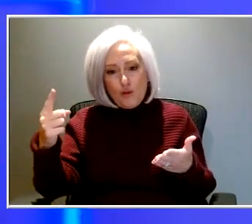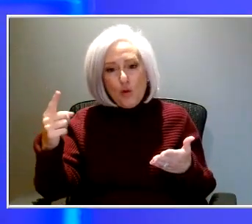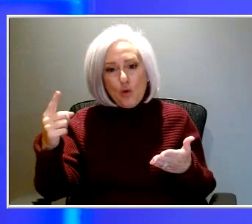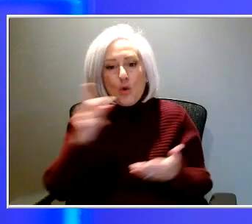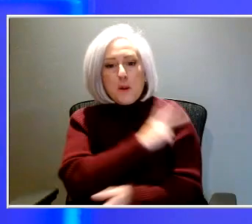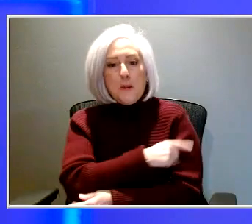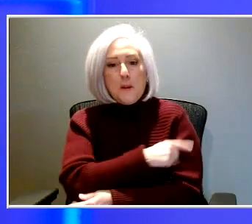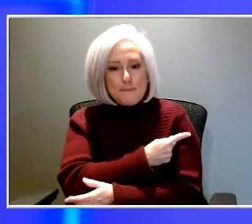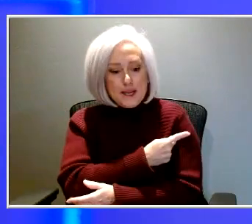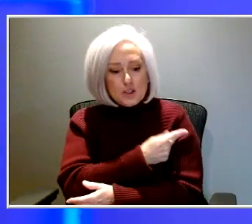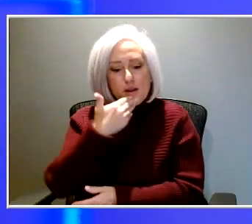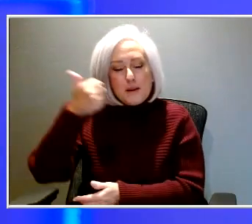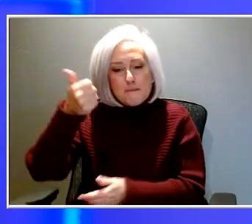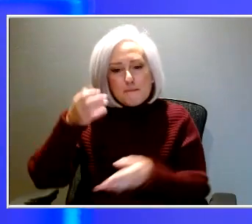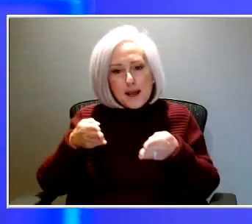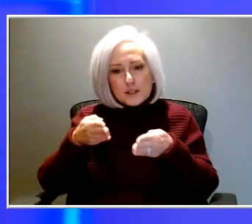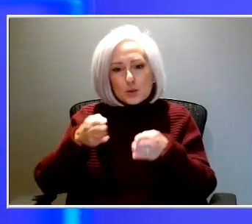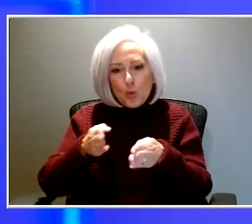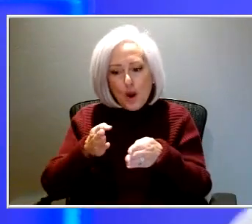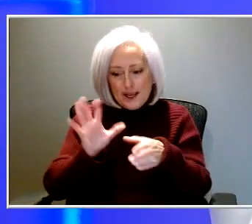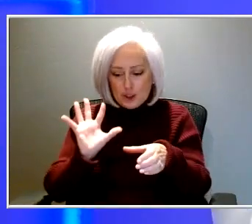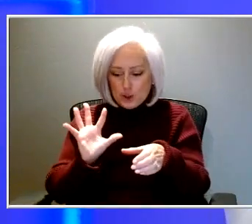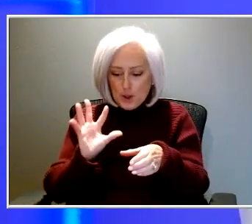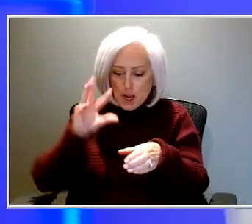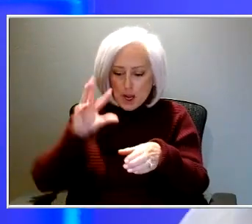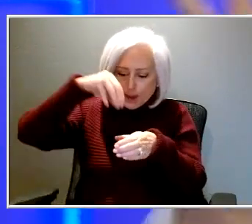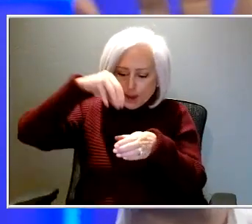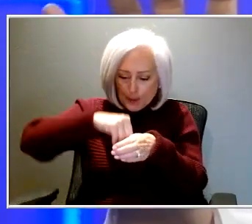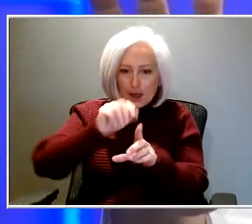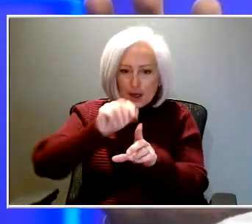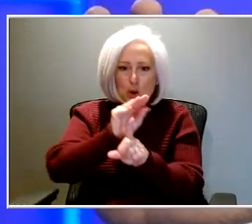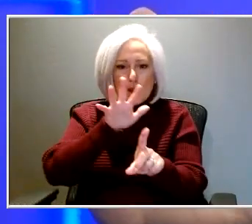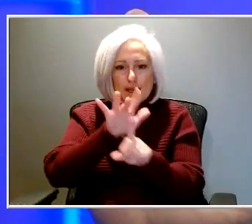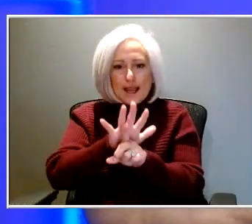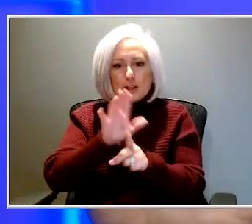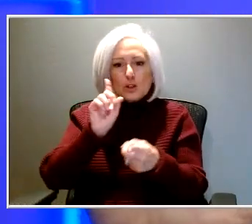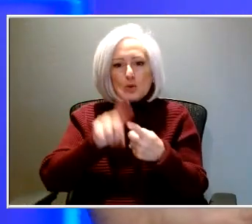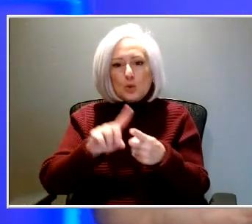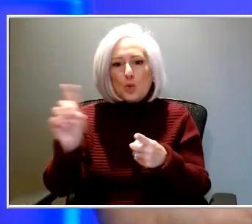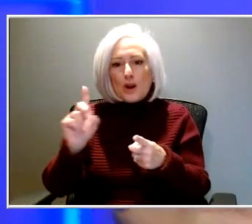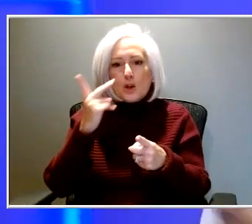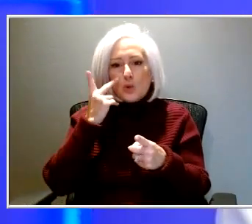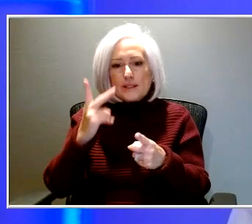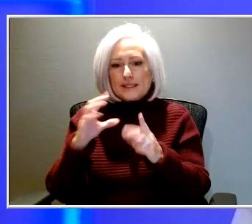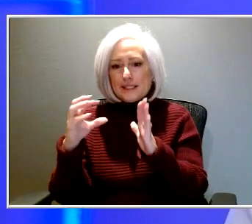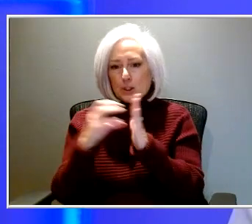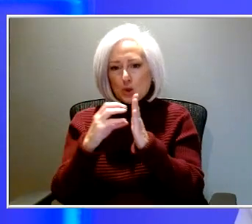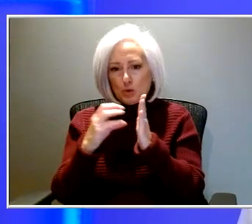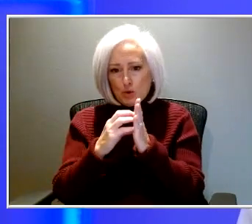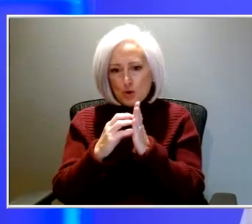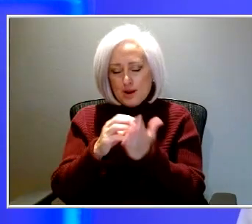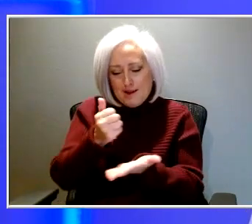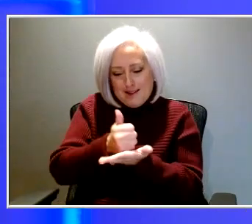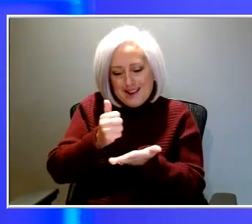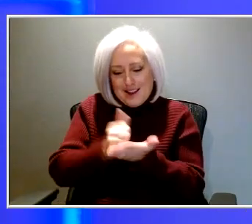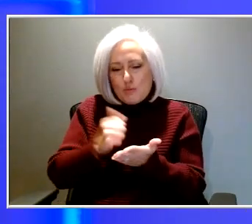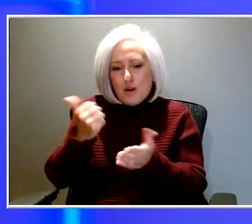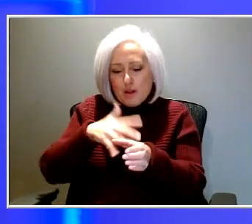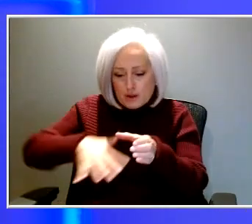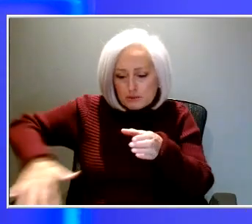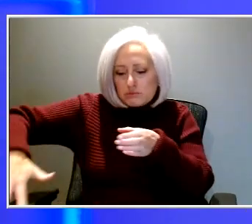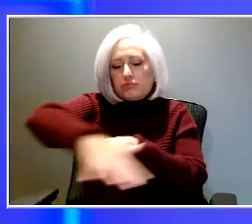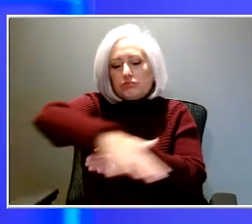best way to put radiation where the tumor is, and the best way to really spare the other organs from radiation. The other really